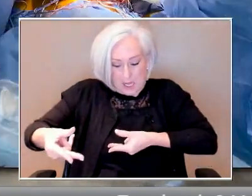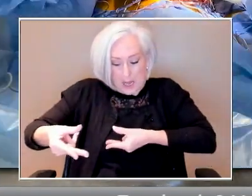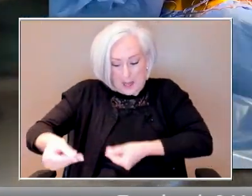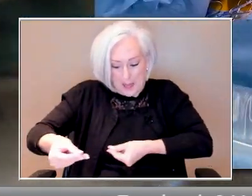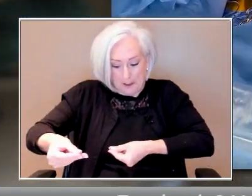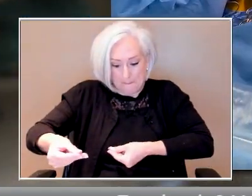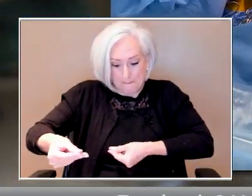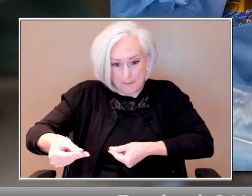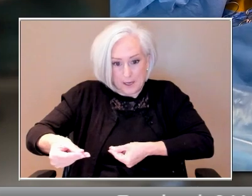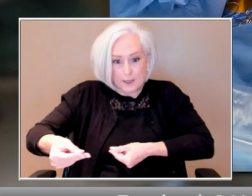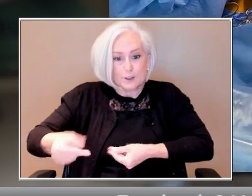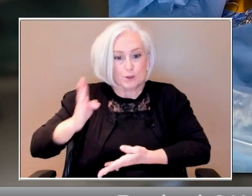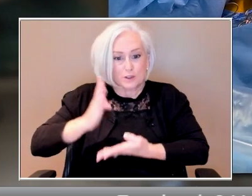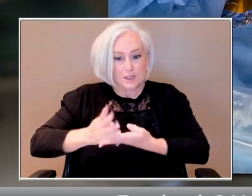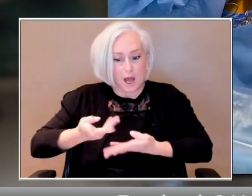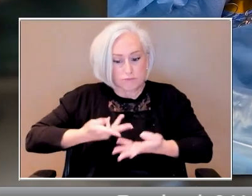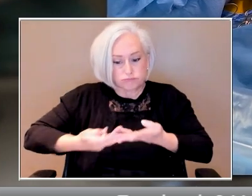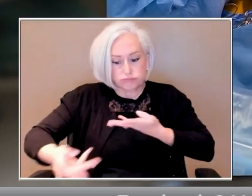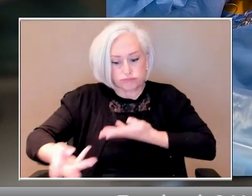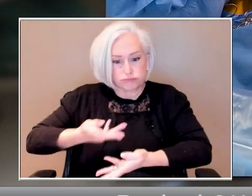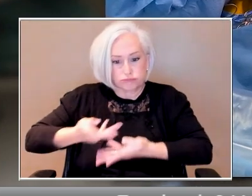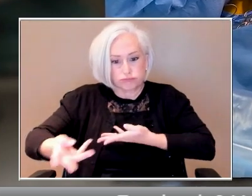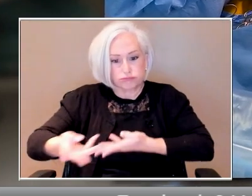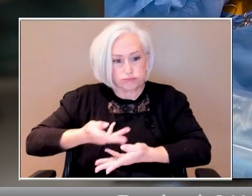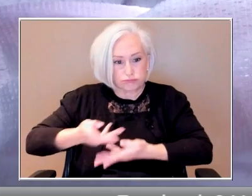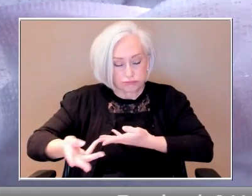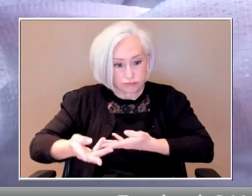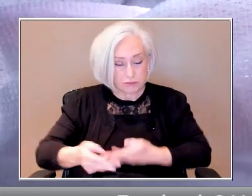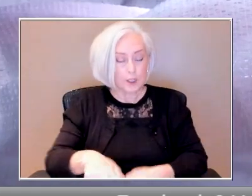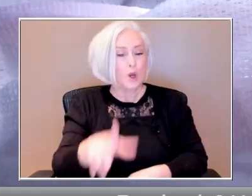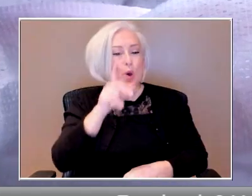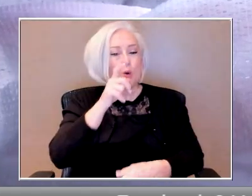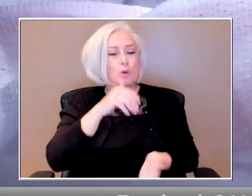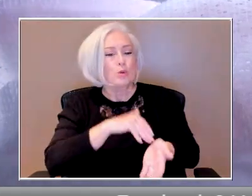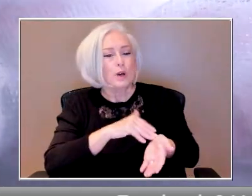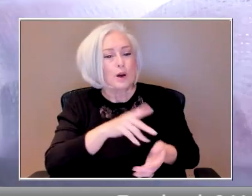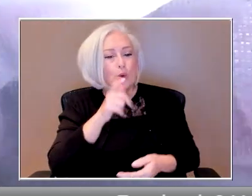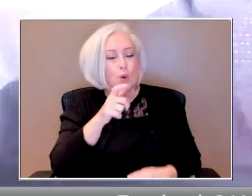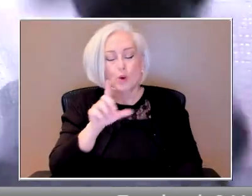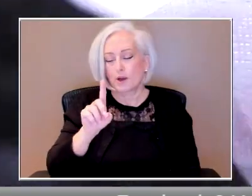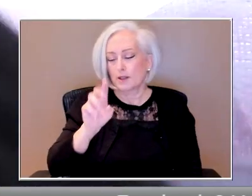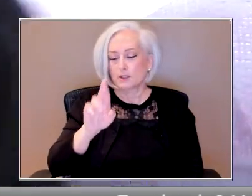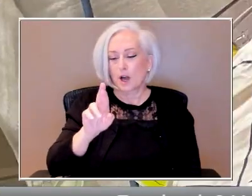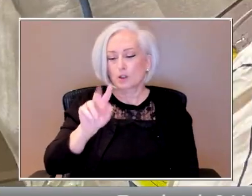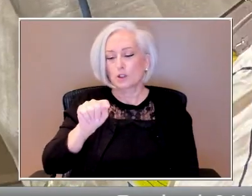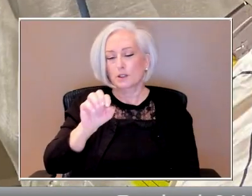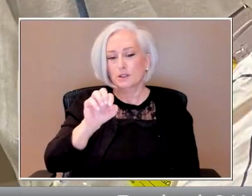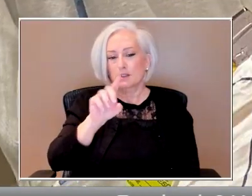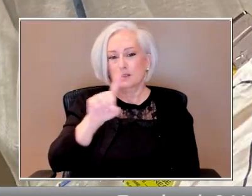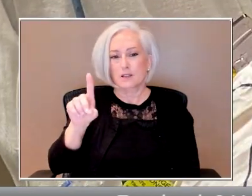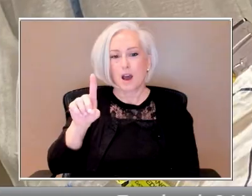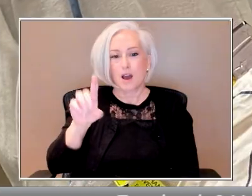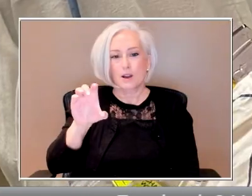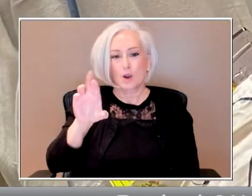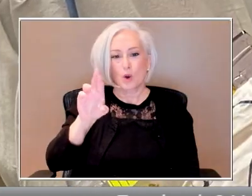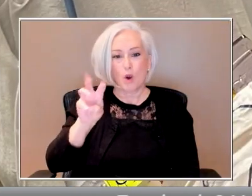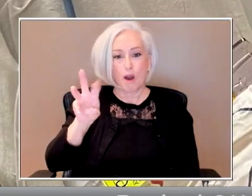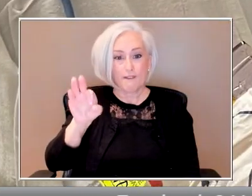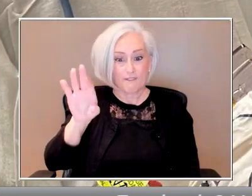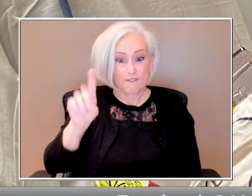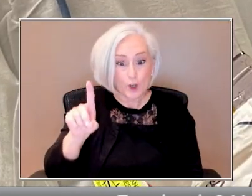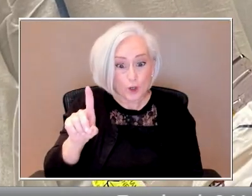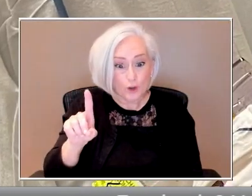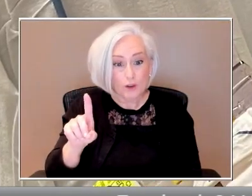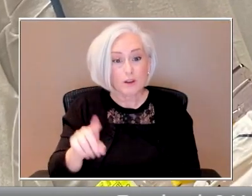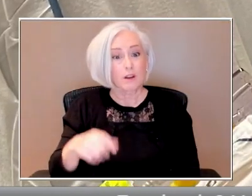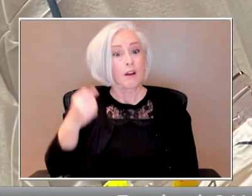it? Cardiothoracic surgeon Dr. Todd Crawford. And Kim and Luke were comforted to learn that when Dr. Crawford was just a couple years